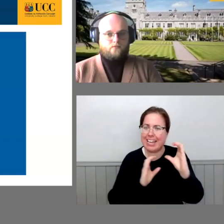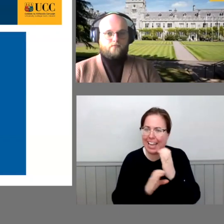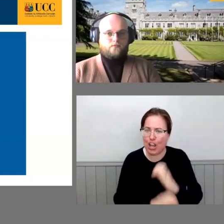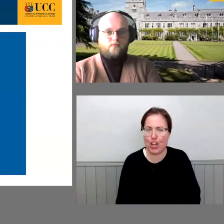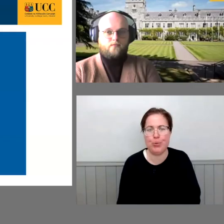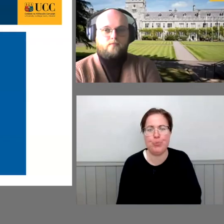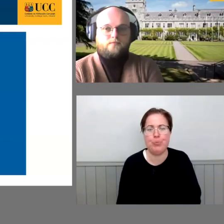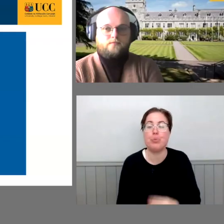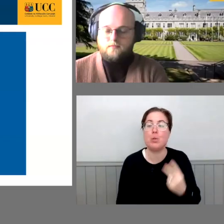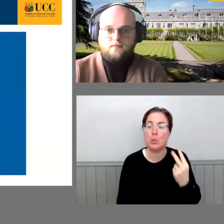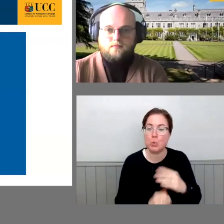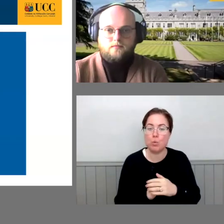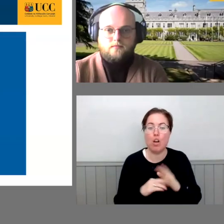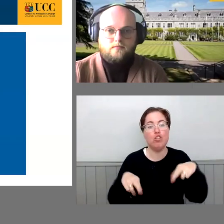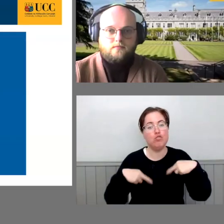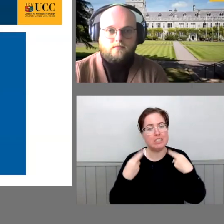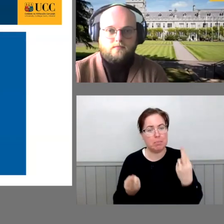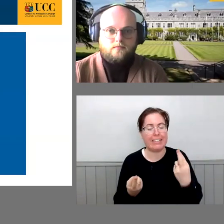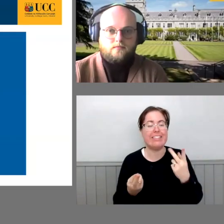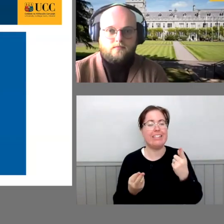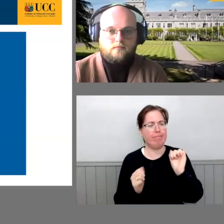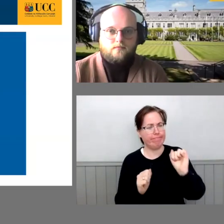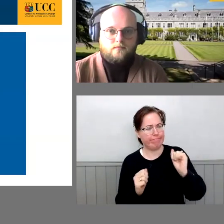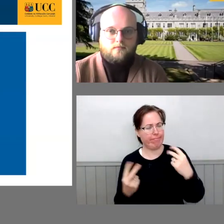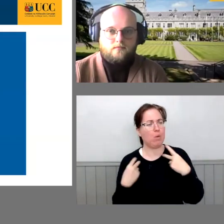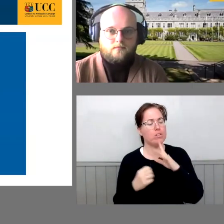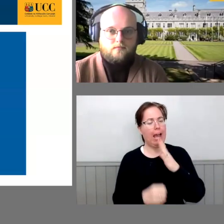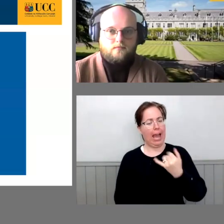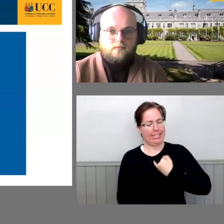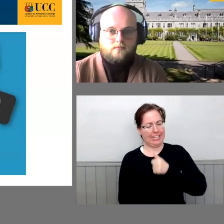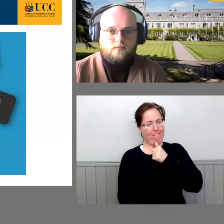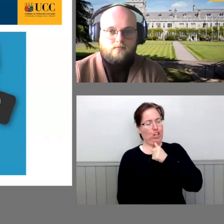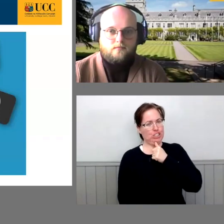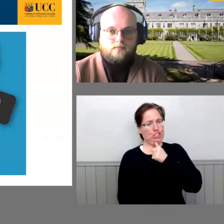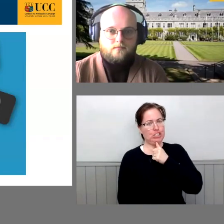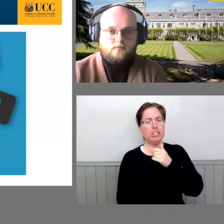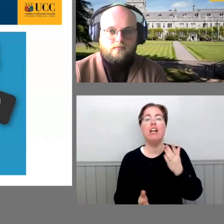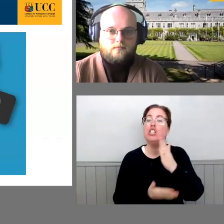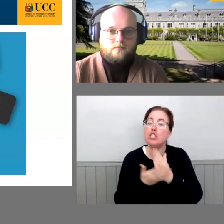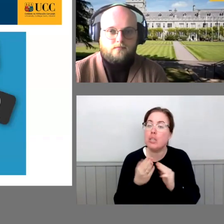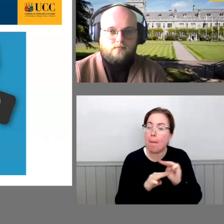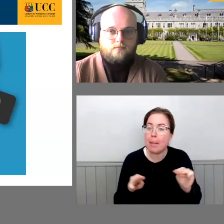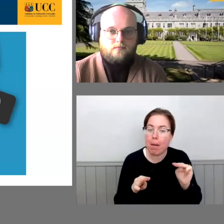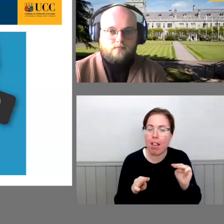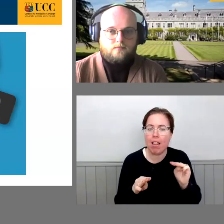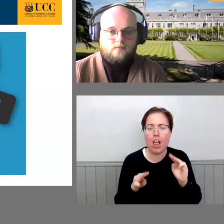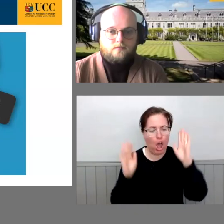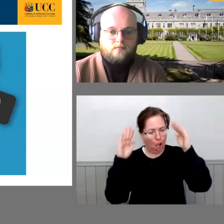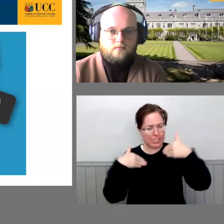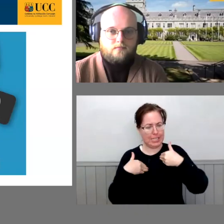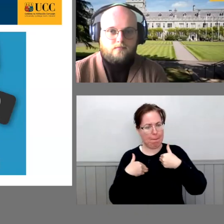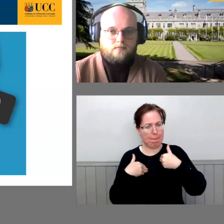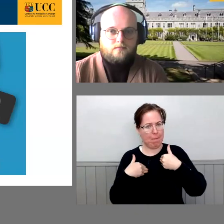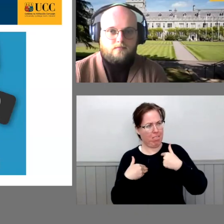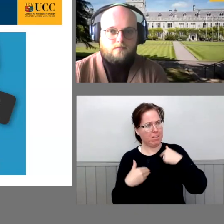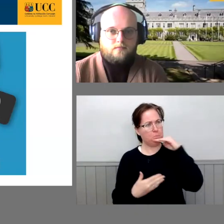2. Respecting identity-first language. For some people, being autistic is also an